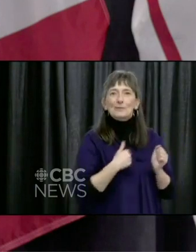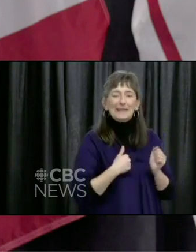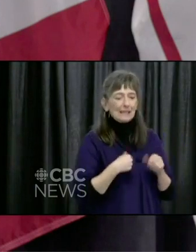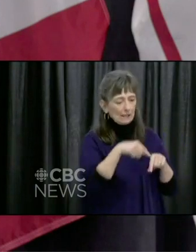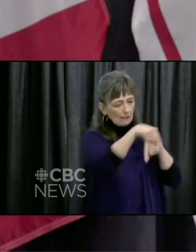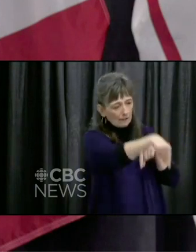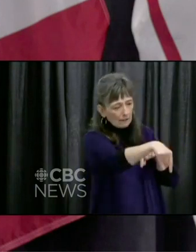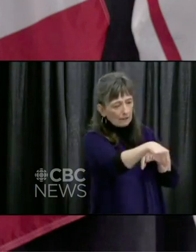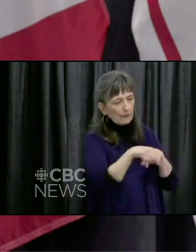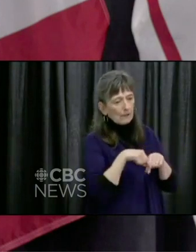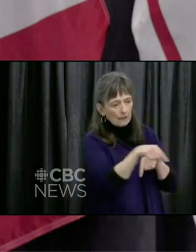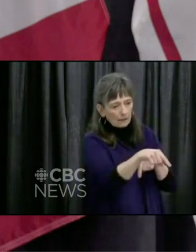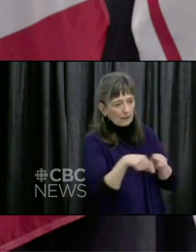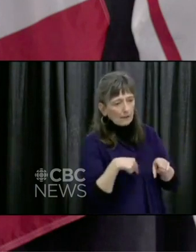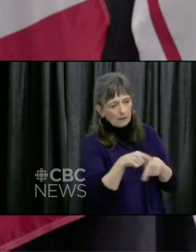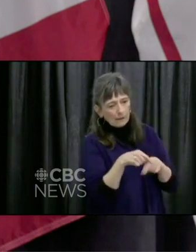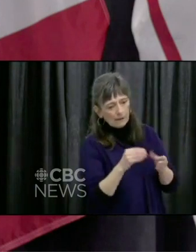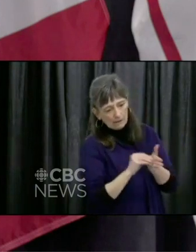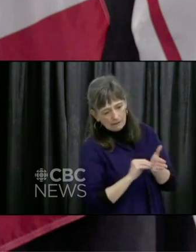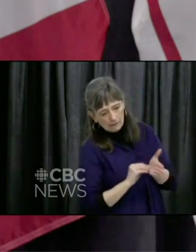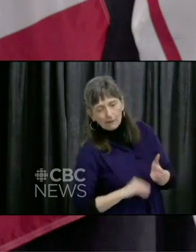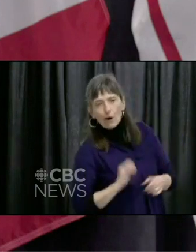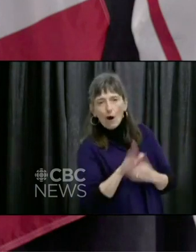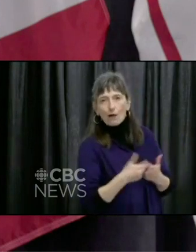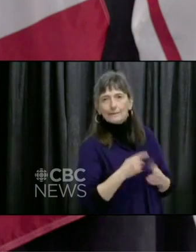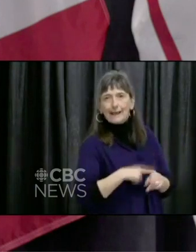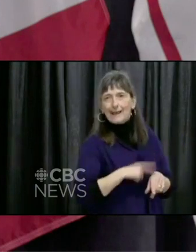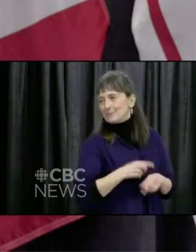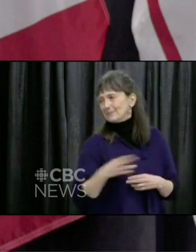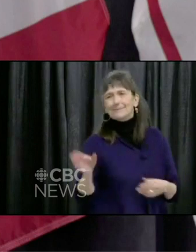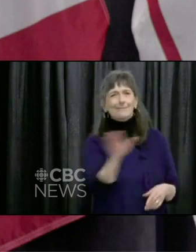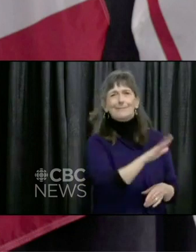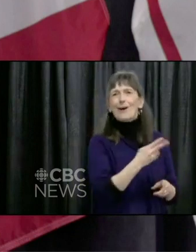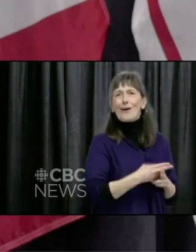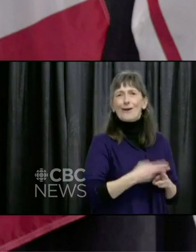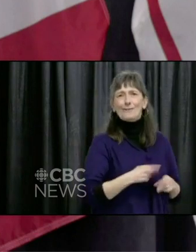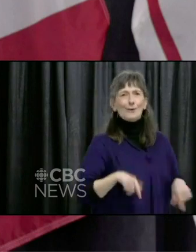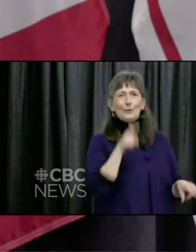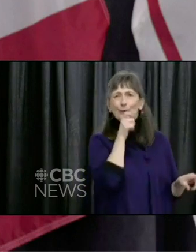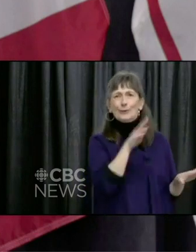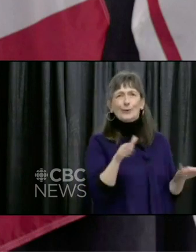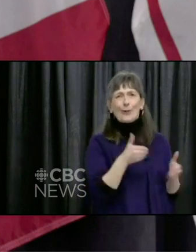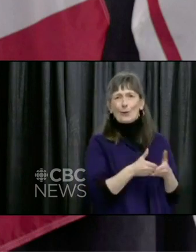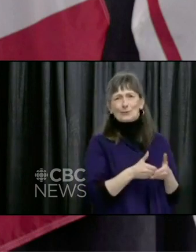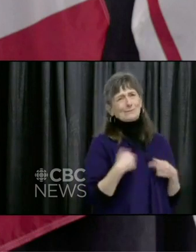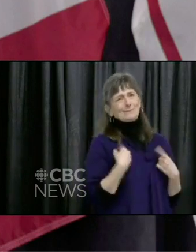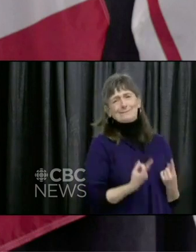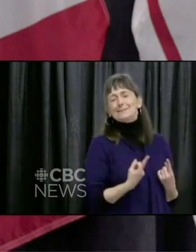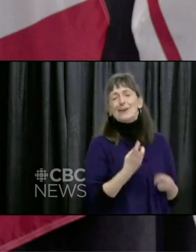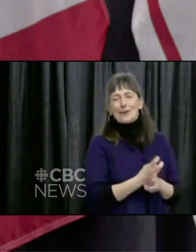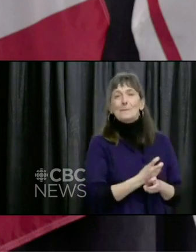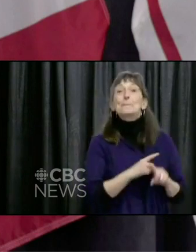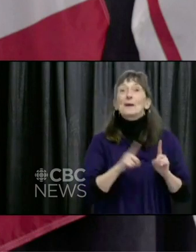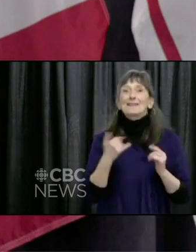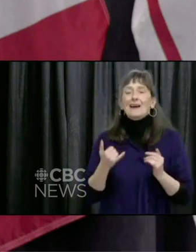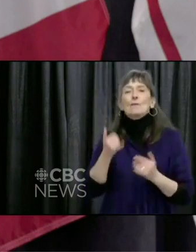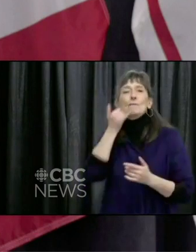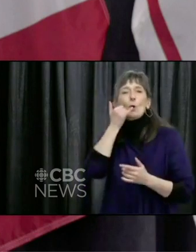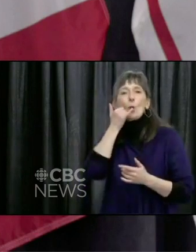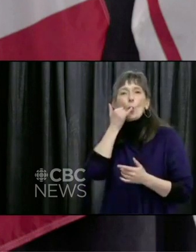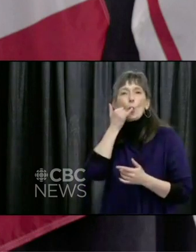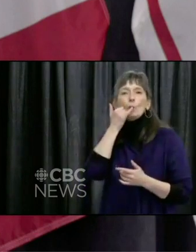be how that would work. It would be an opt-in system, as I understand it, and it would be